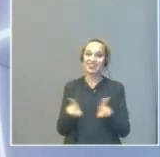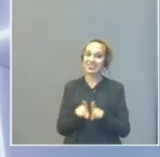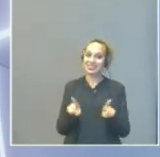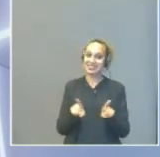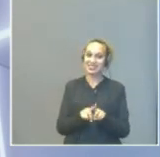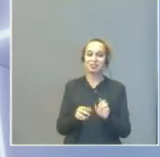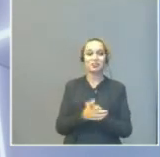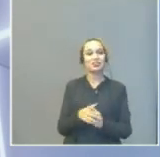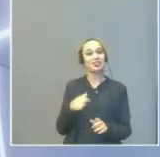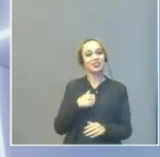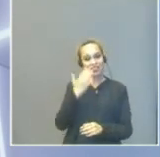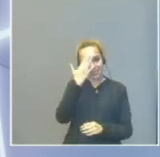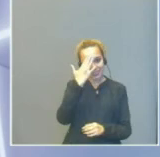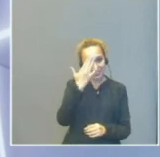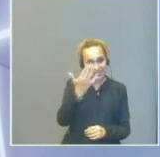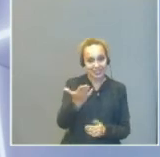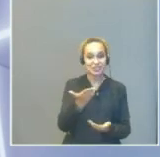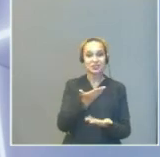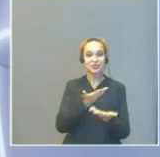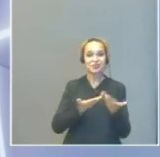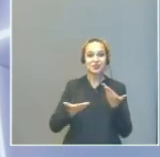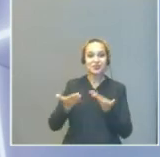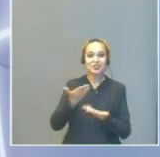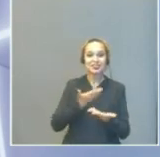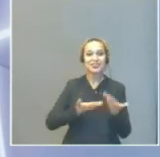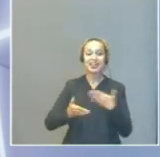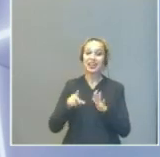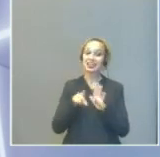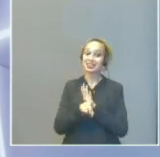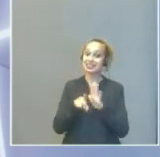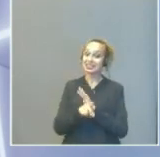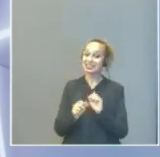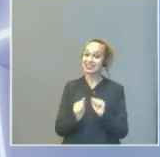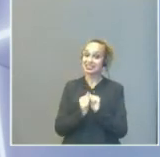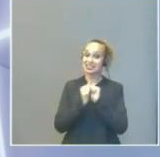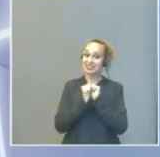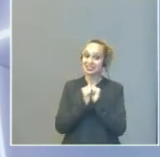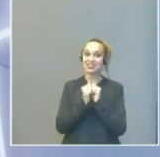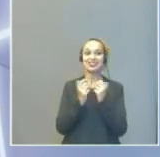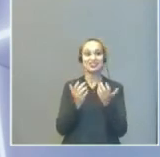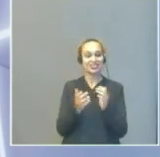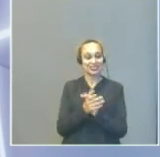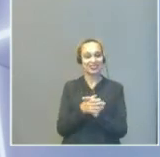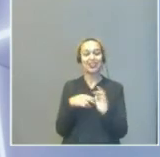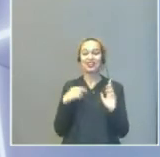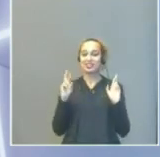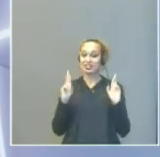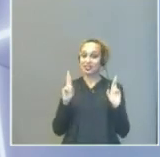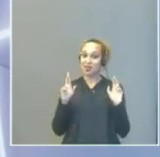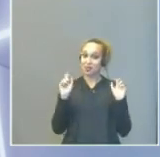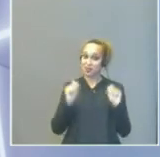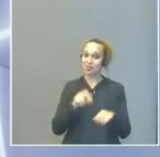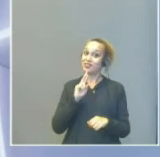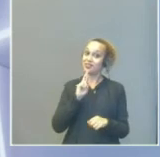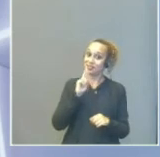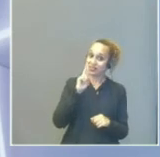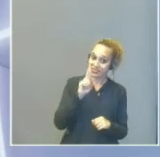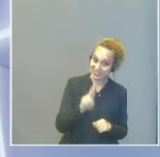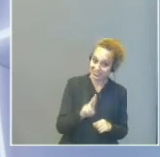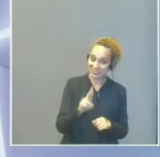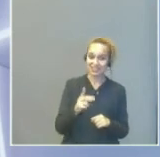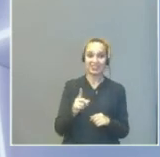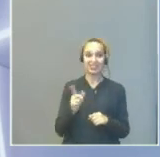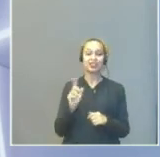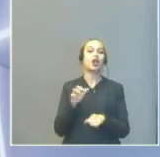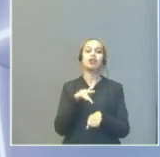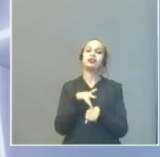these questions with me. I hope I've been able to tackle some of them in ways that are upsetting and intelligible to you